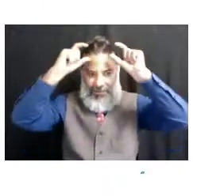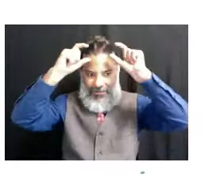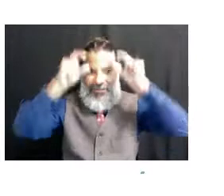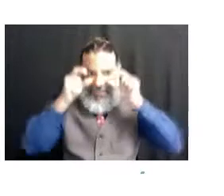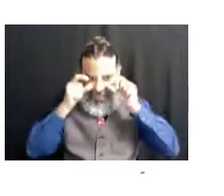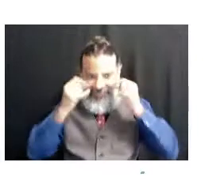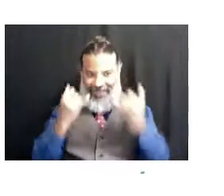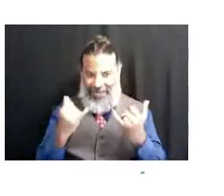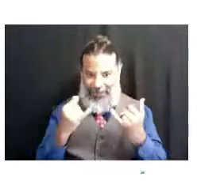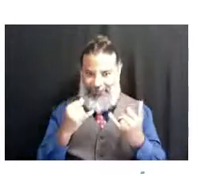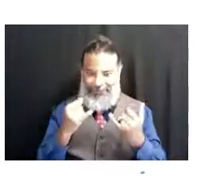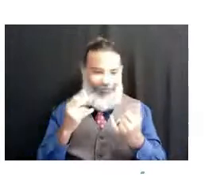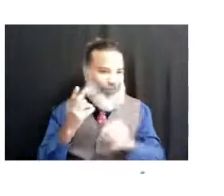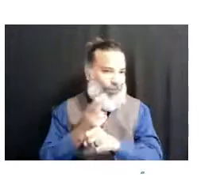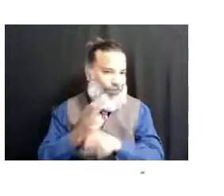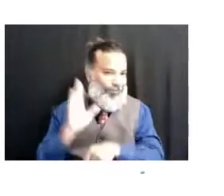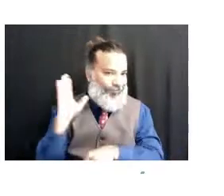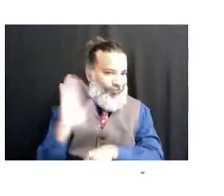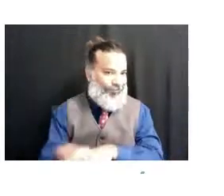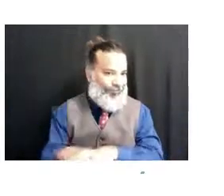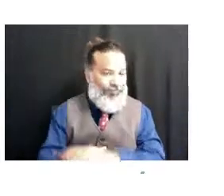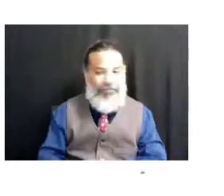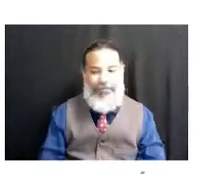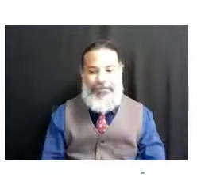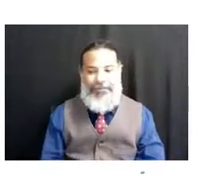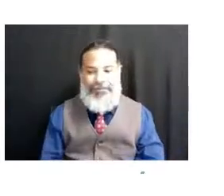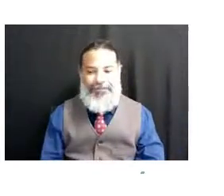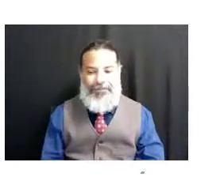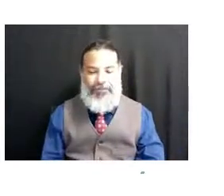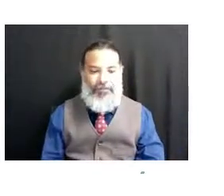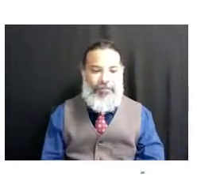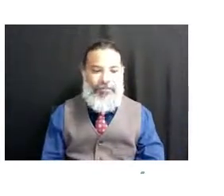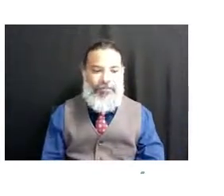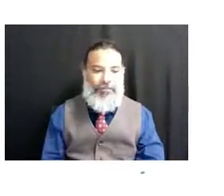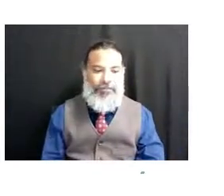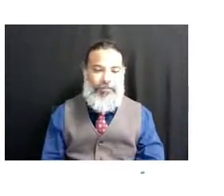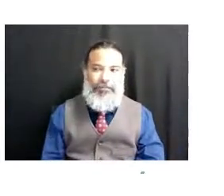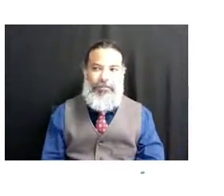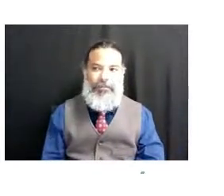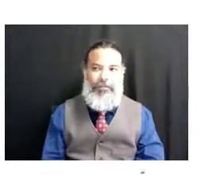now, he needs to wear them all the time.